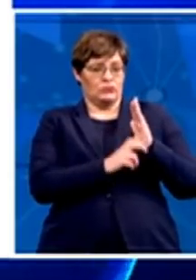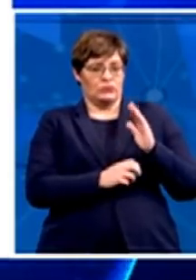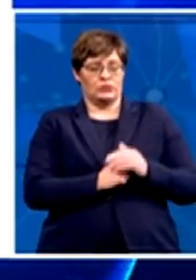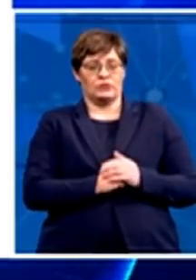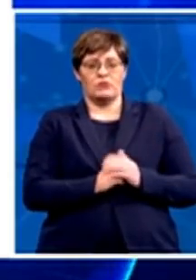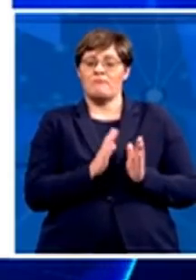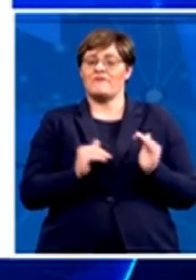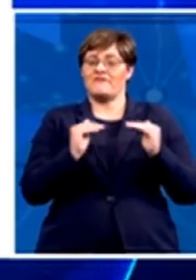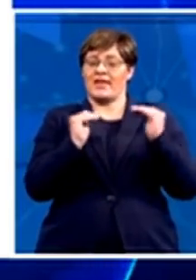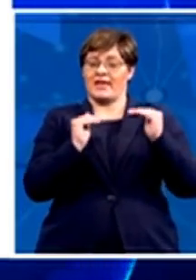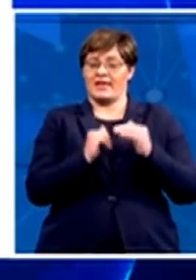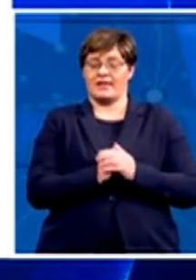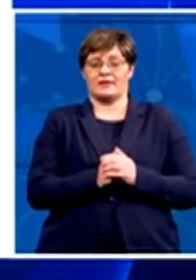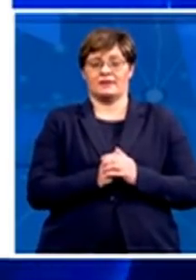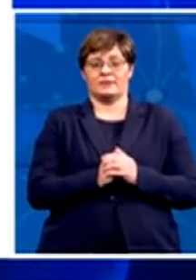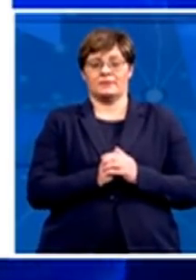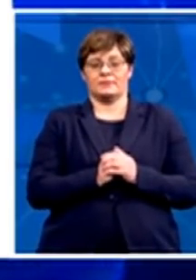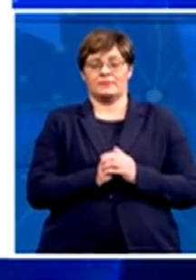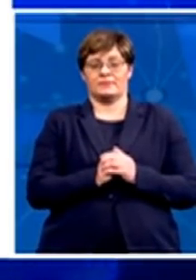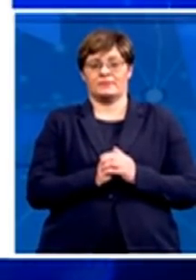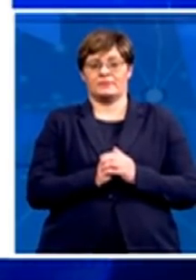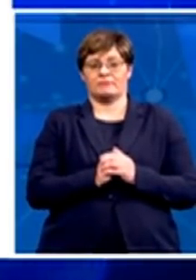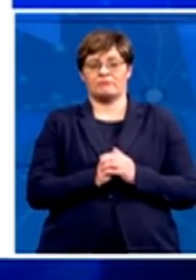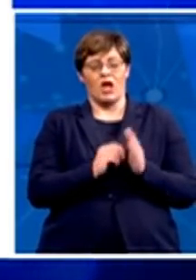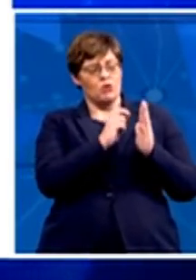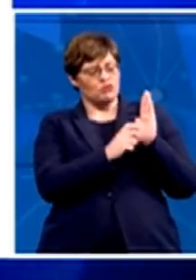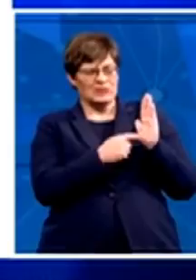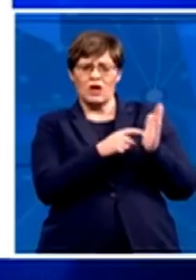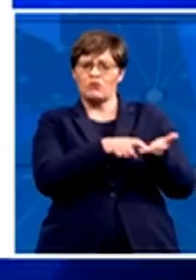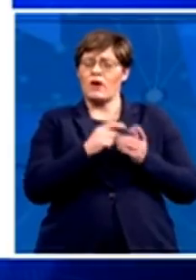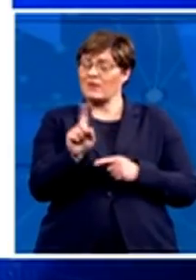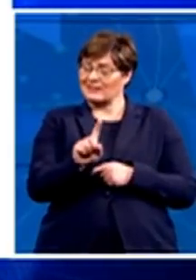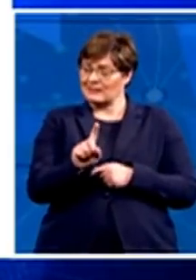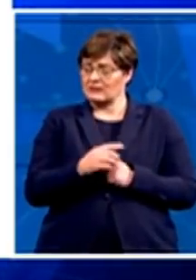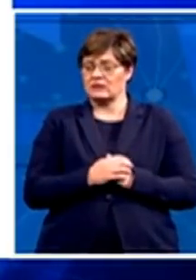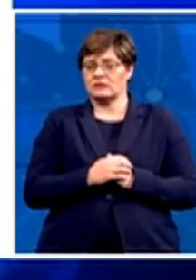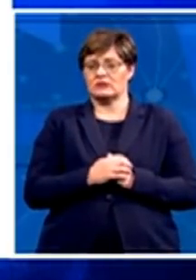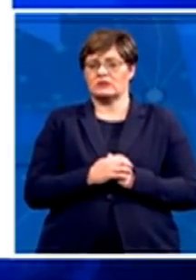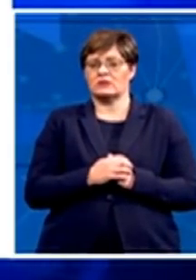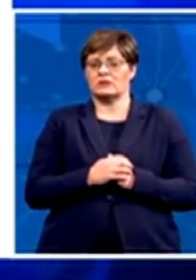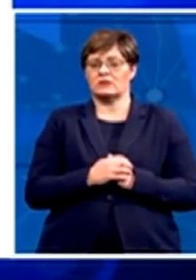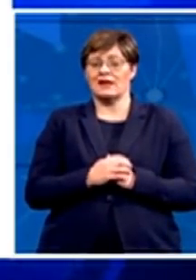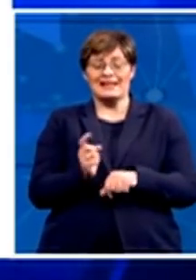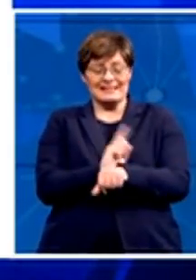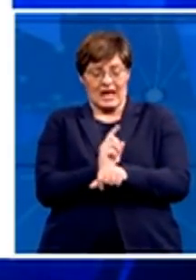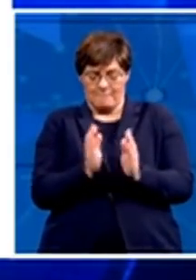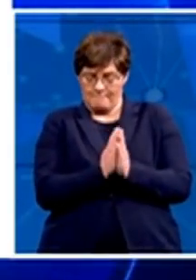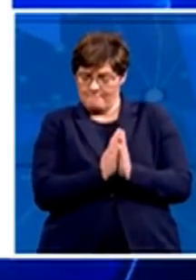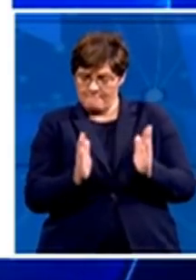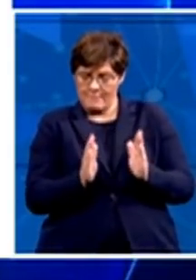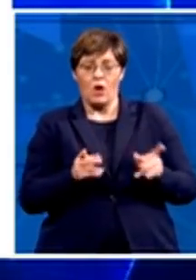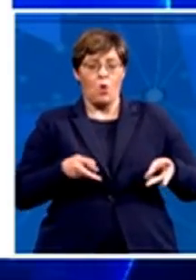The rules require that the matter be conducted in a reasonable and procedurally fair manner and within a reasonable